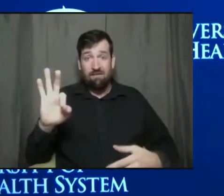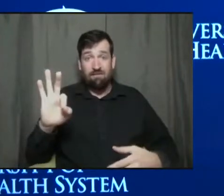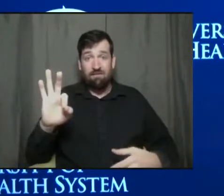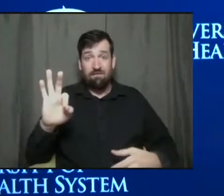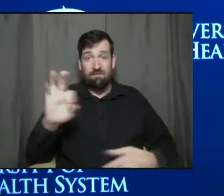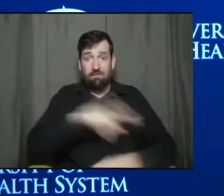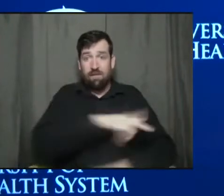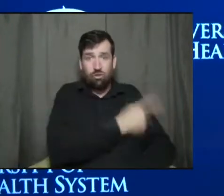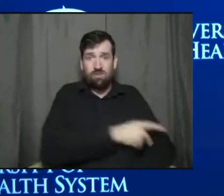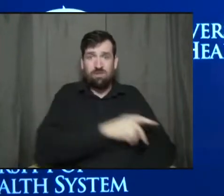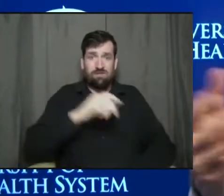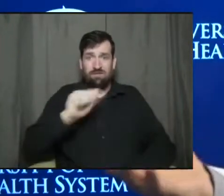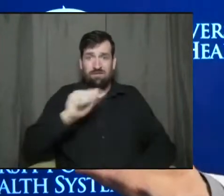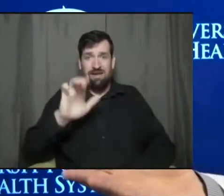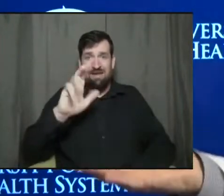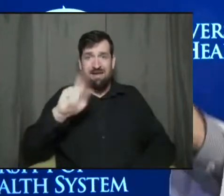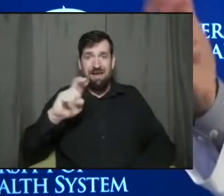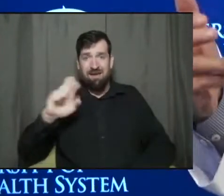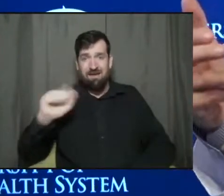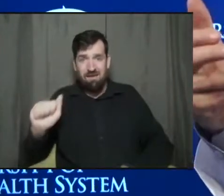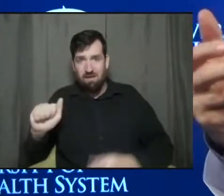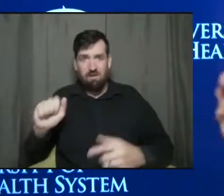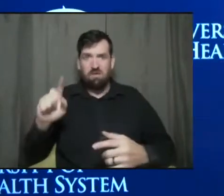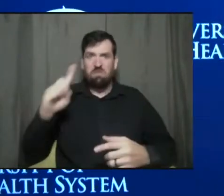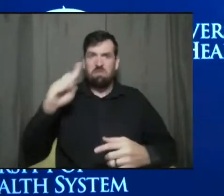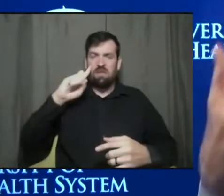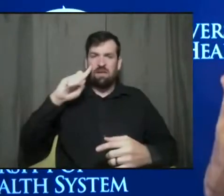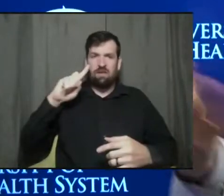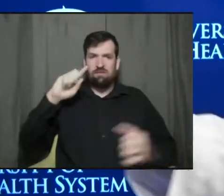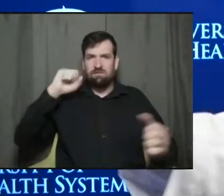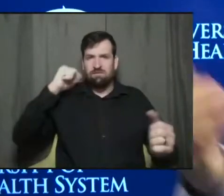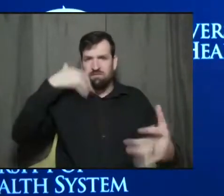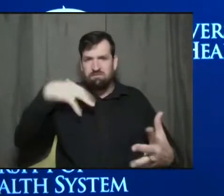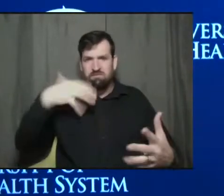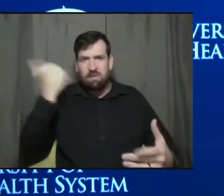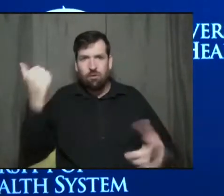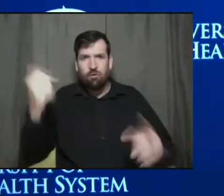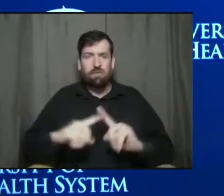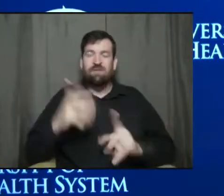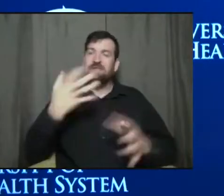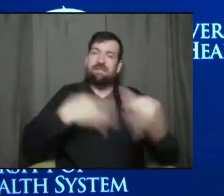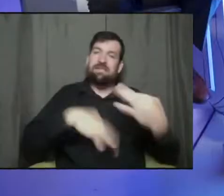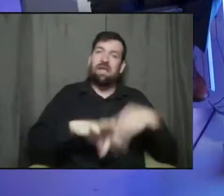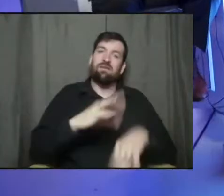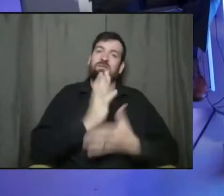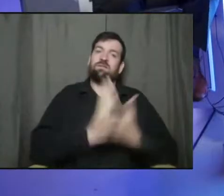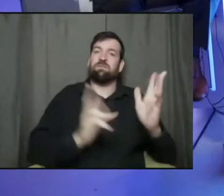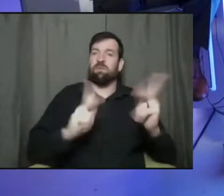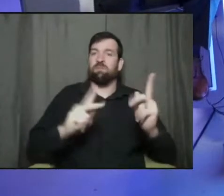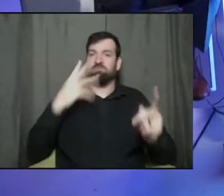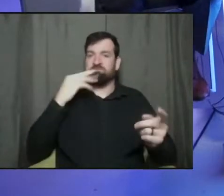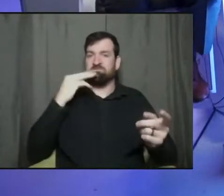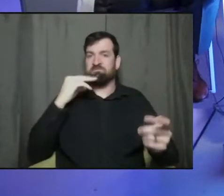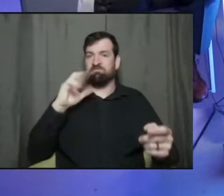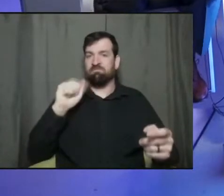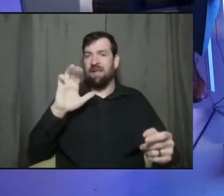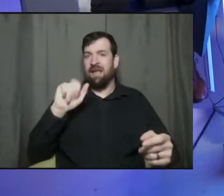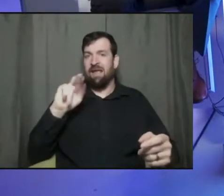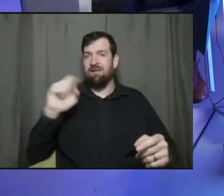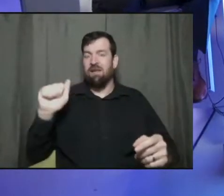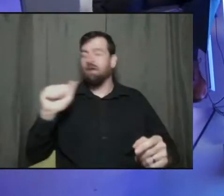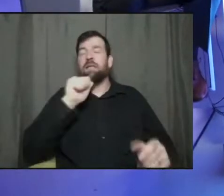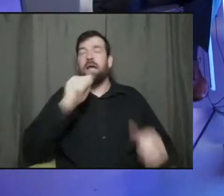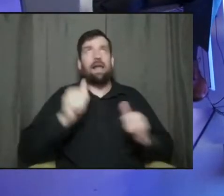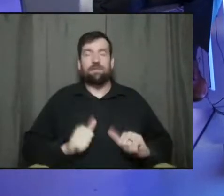of wild because you would think the sweat duct was working better, but instead, some people get a little bit of asthma. Yeah. Not asthma, I said the wrong word, acne. Man, I got a